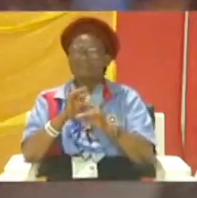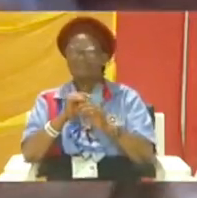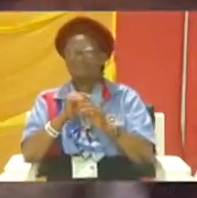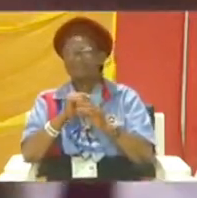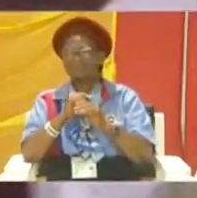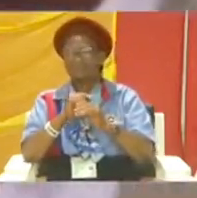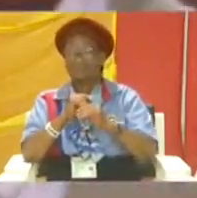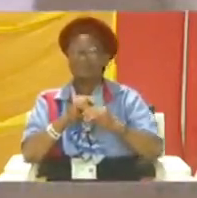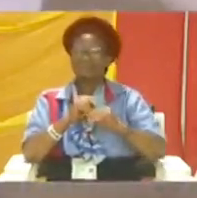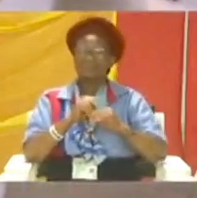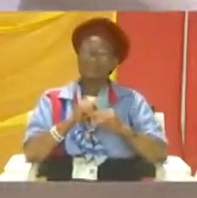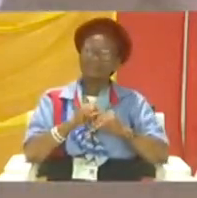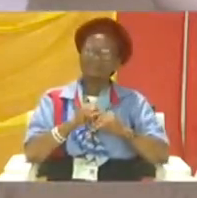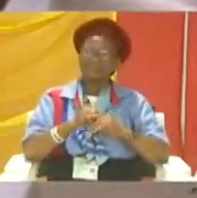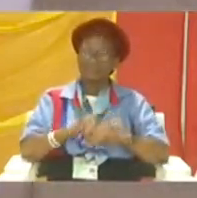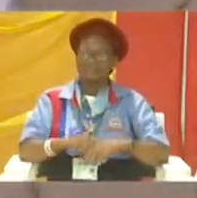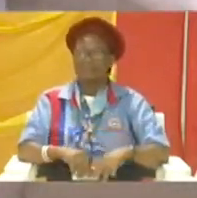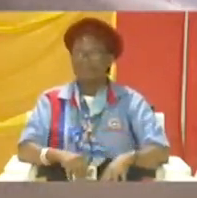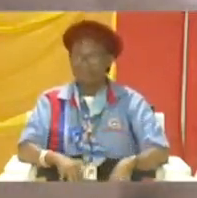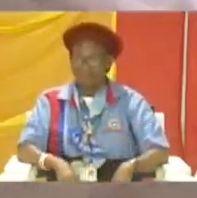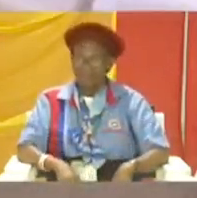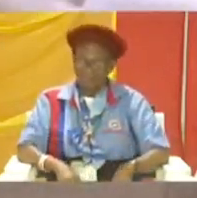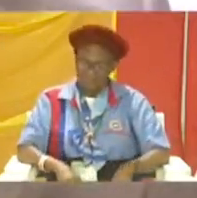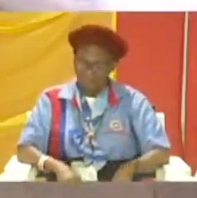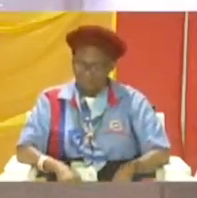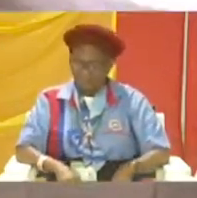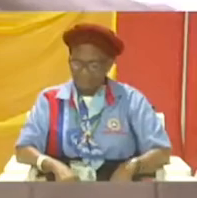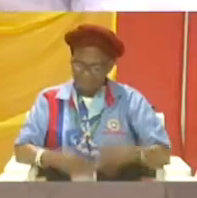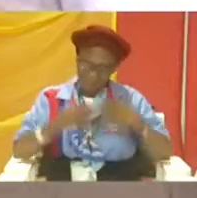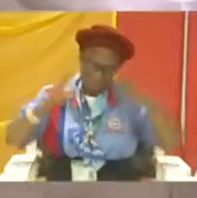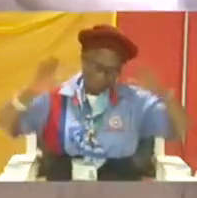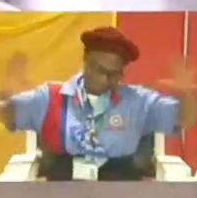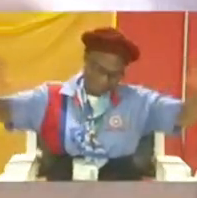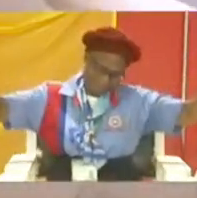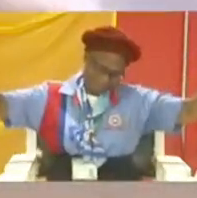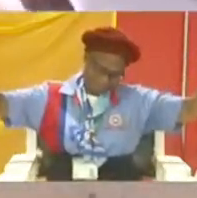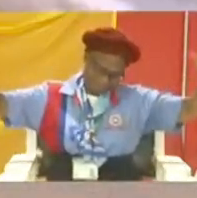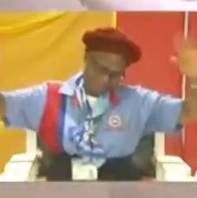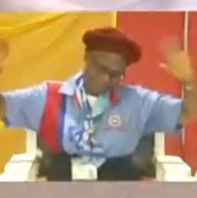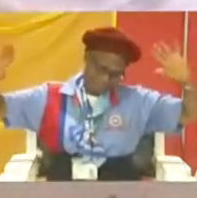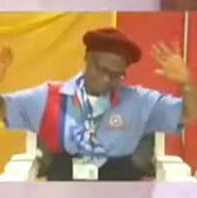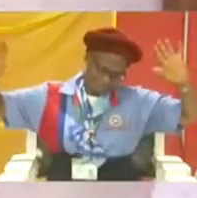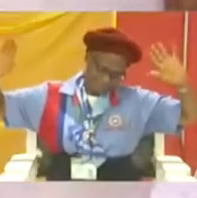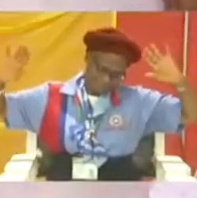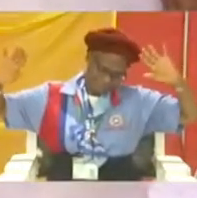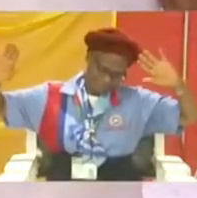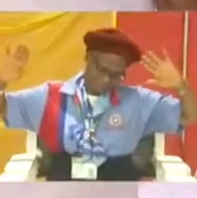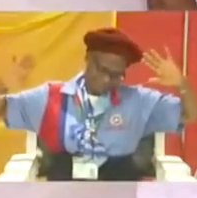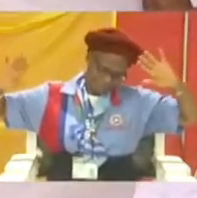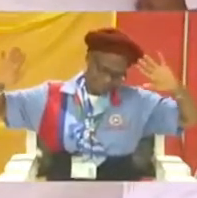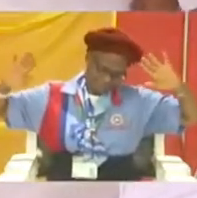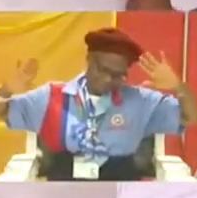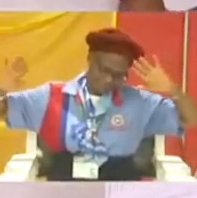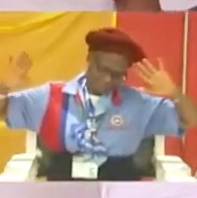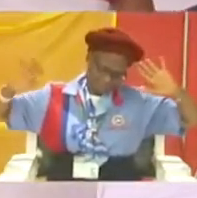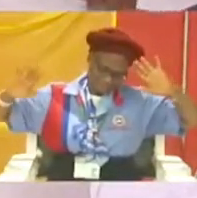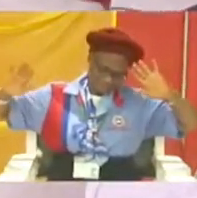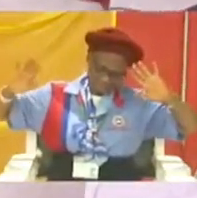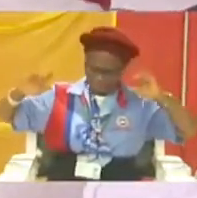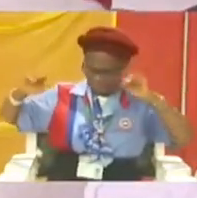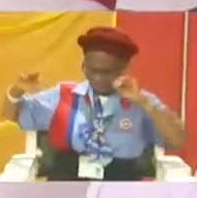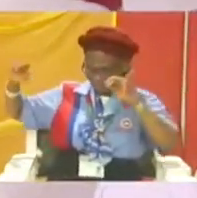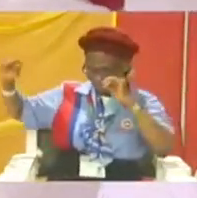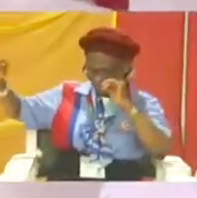so high. Almighty God. So good and so high. Almighty God. You are so good, you